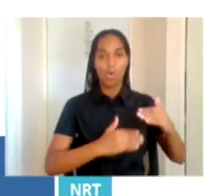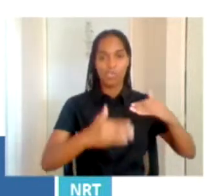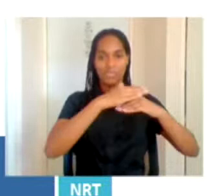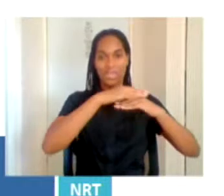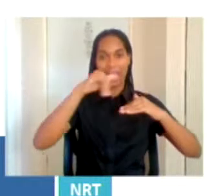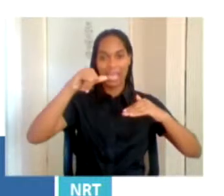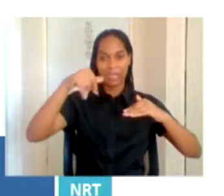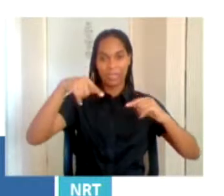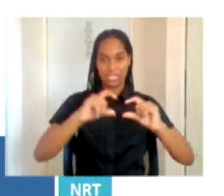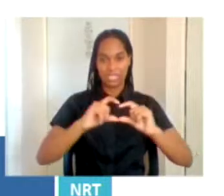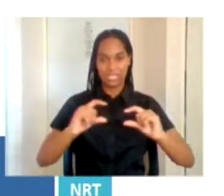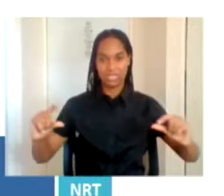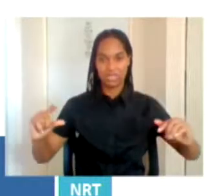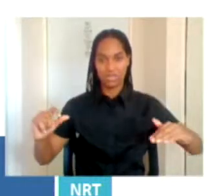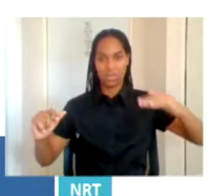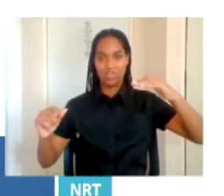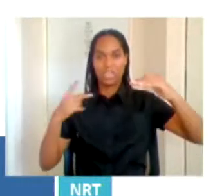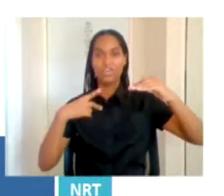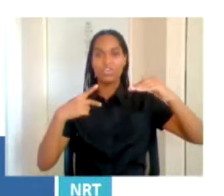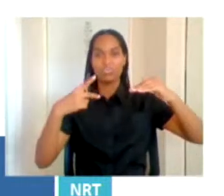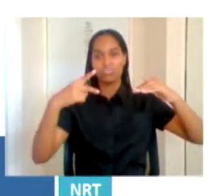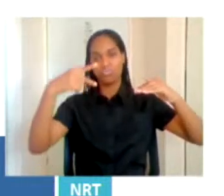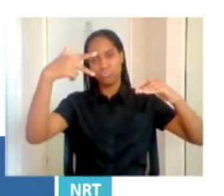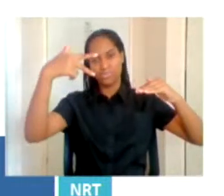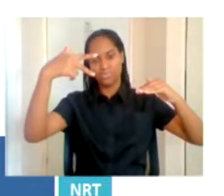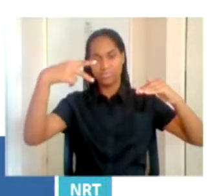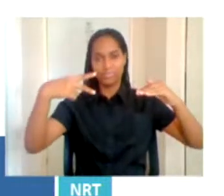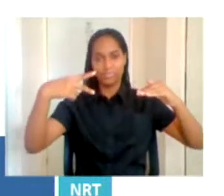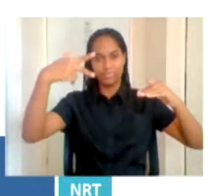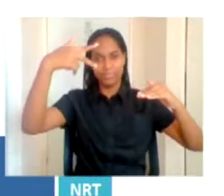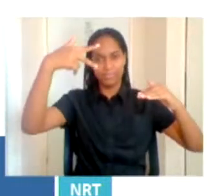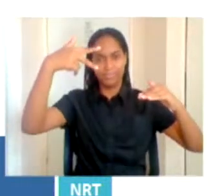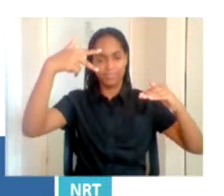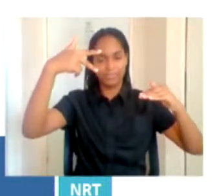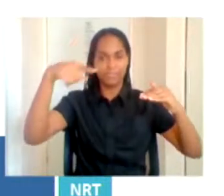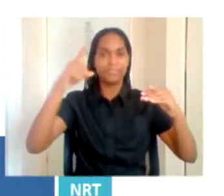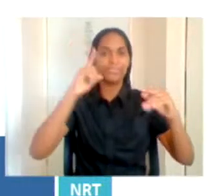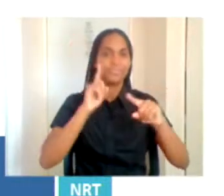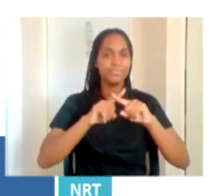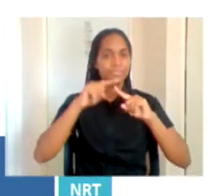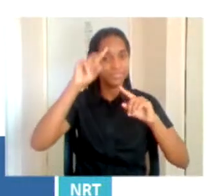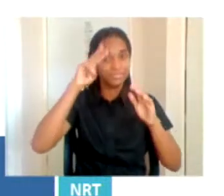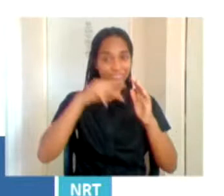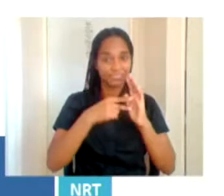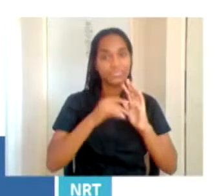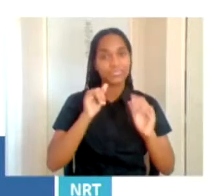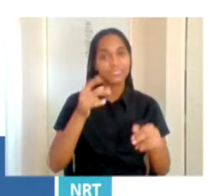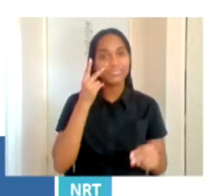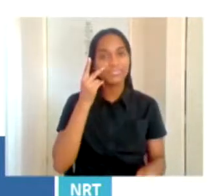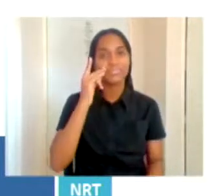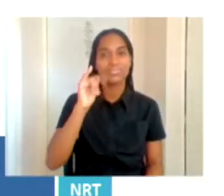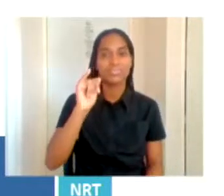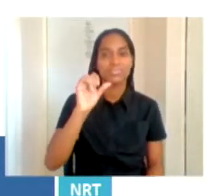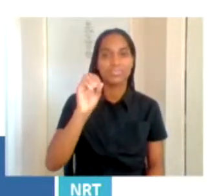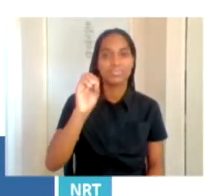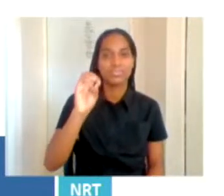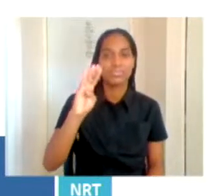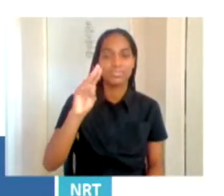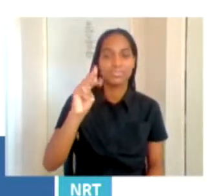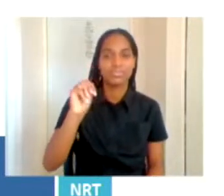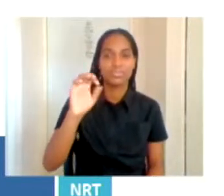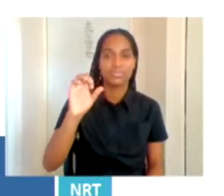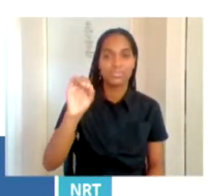kind of a 2-layer, 3 layers has been defined for kind of various purposes. You can see that, ISO-BMF is sitting on top of this